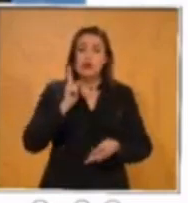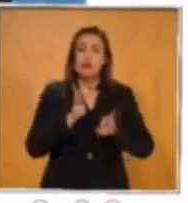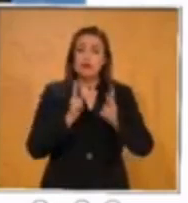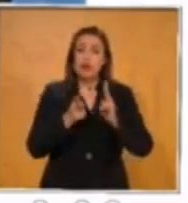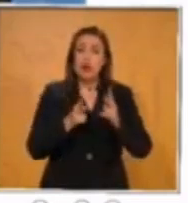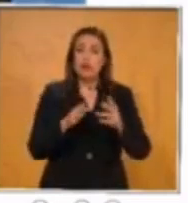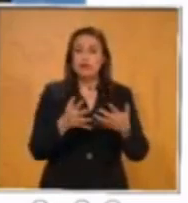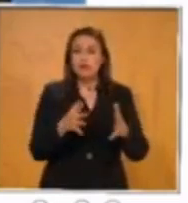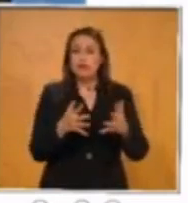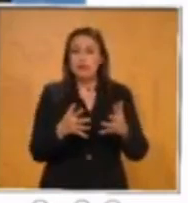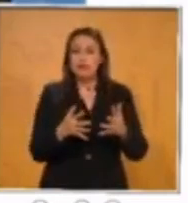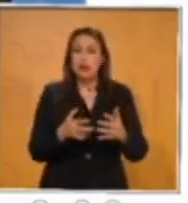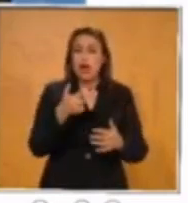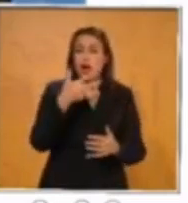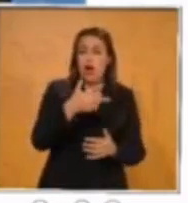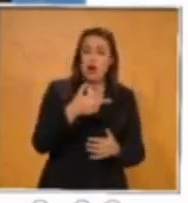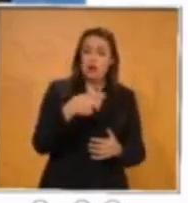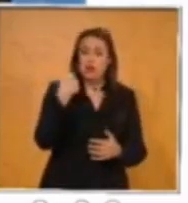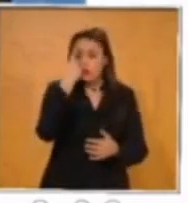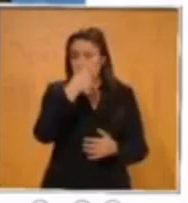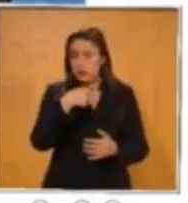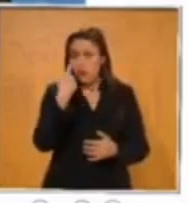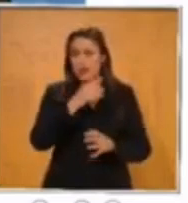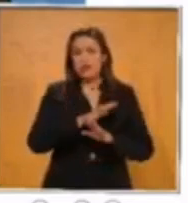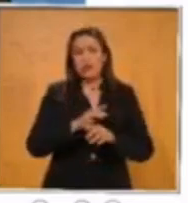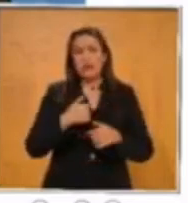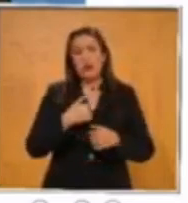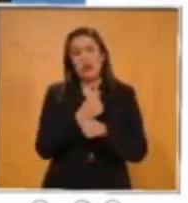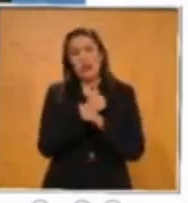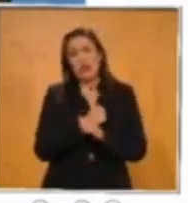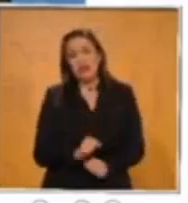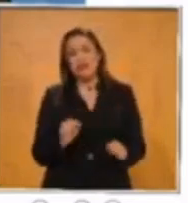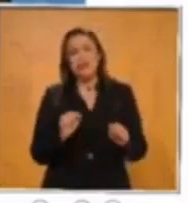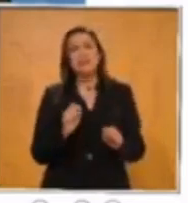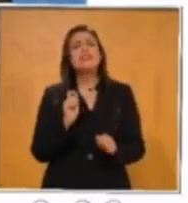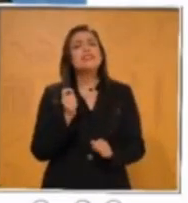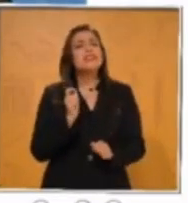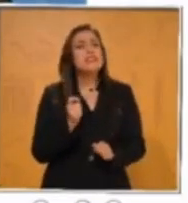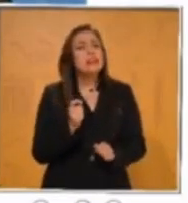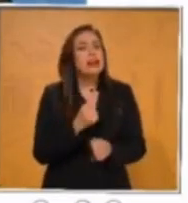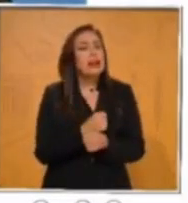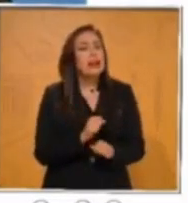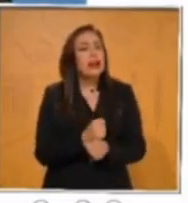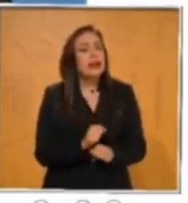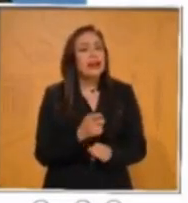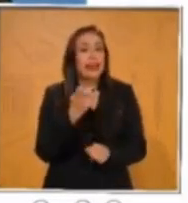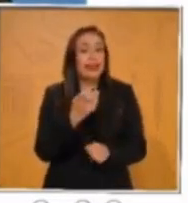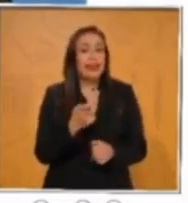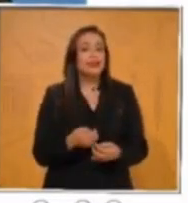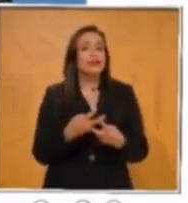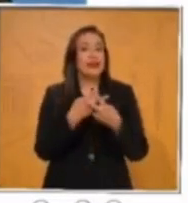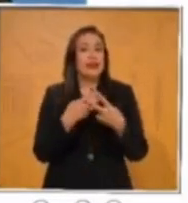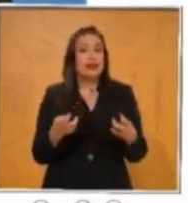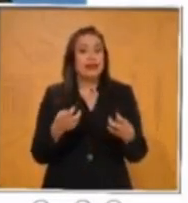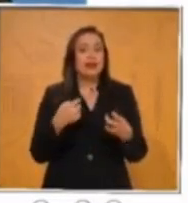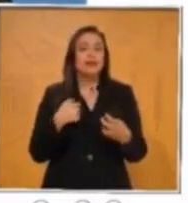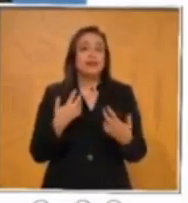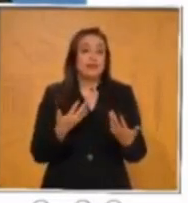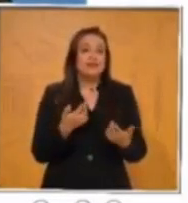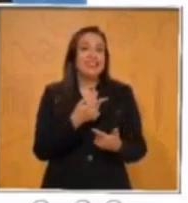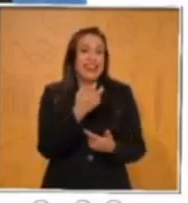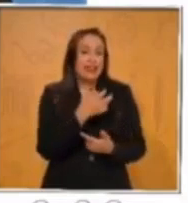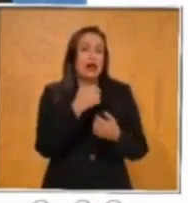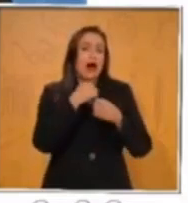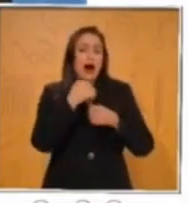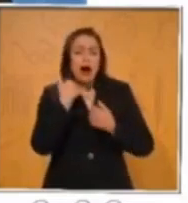hours. I didn't get bored. Remember what is bored? The adjective. When you are loud, that is